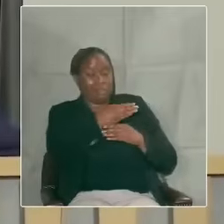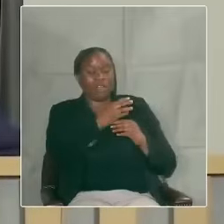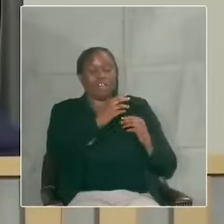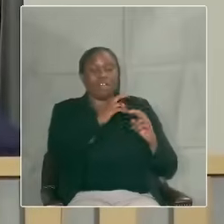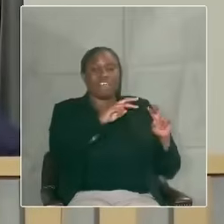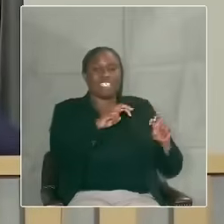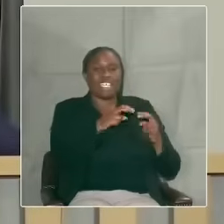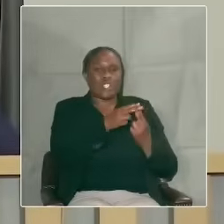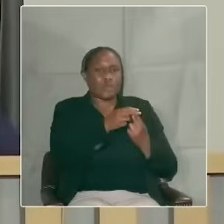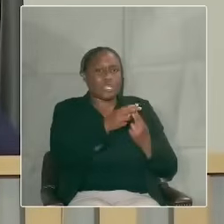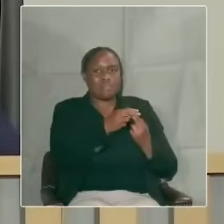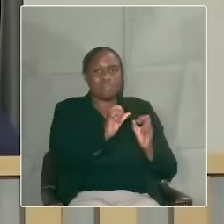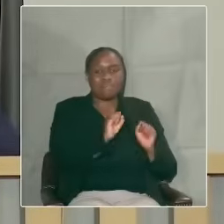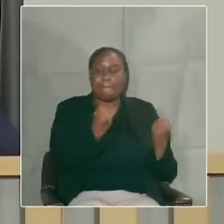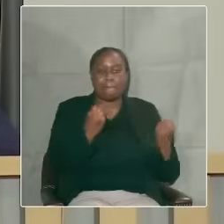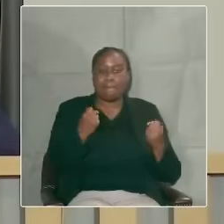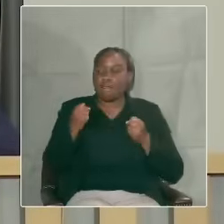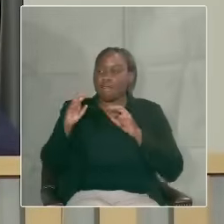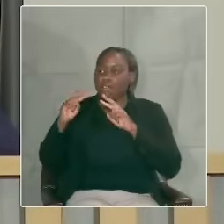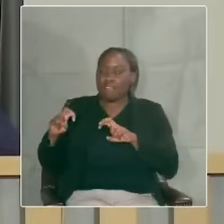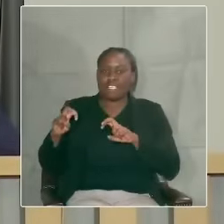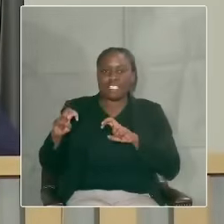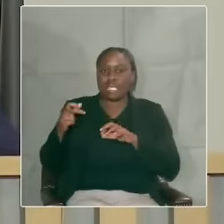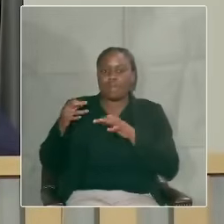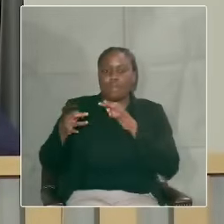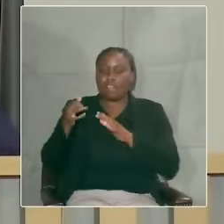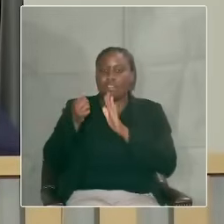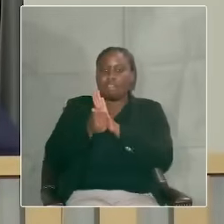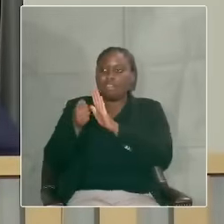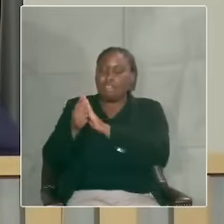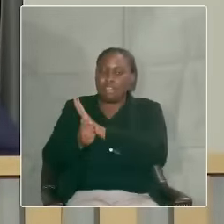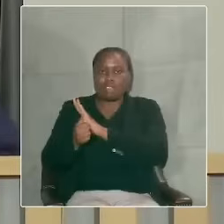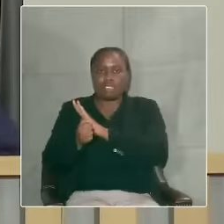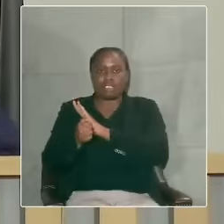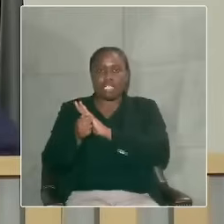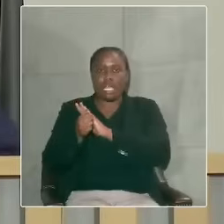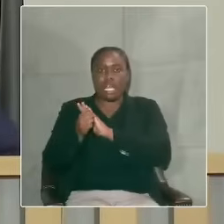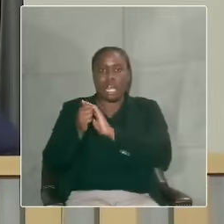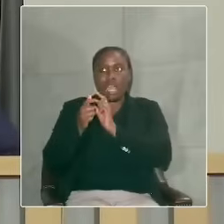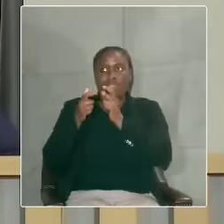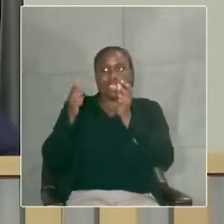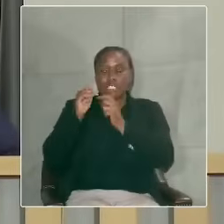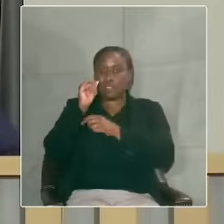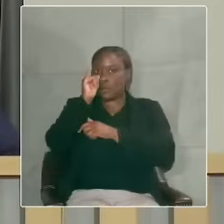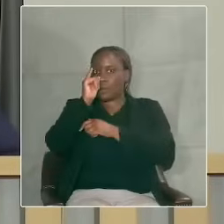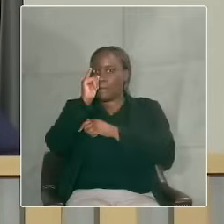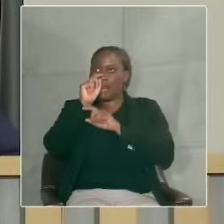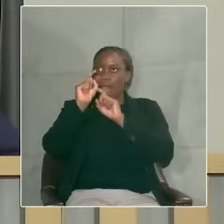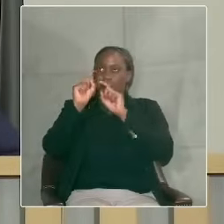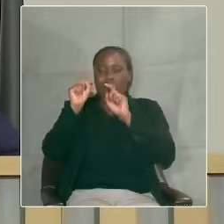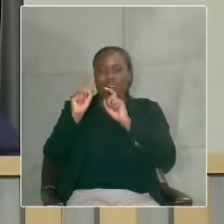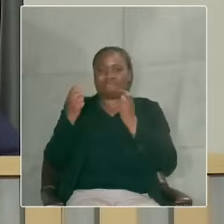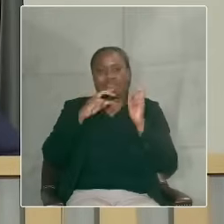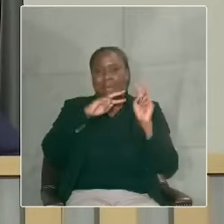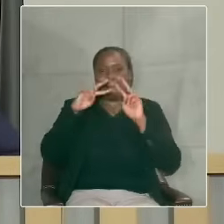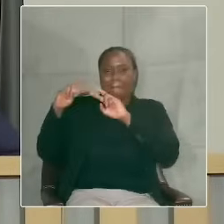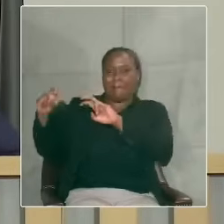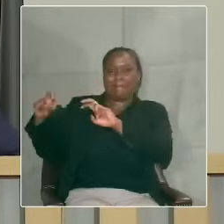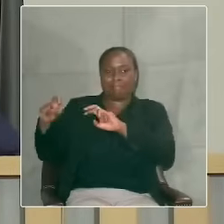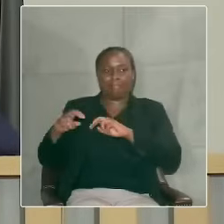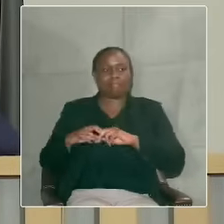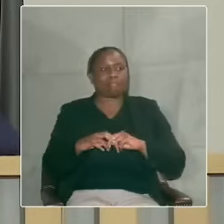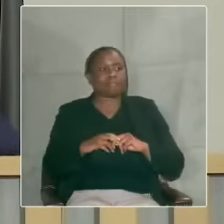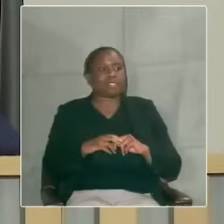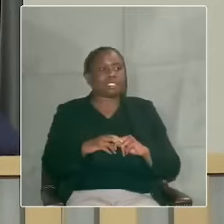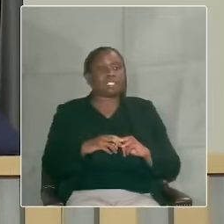of political killings and organized crime. In fact, Lieutenant General Sibiya's instruction was